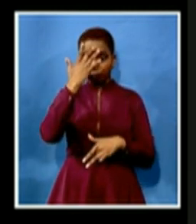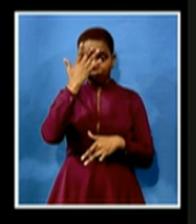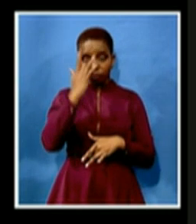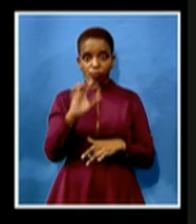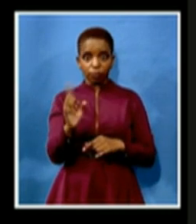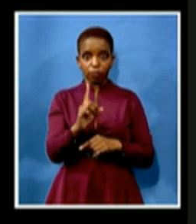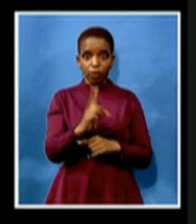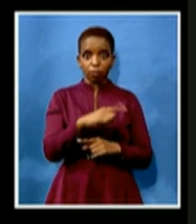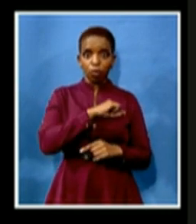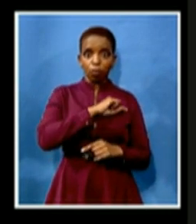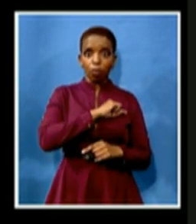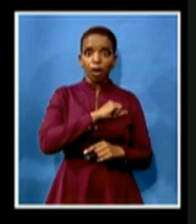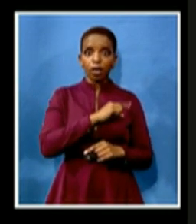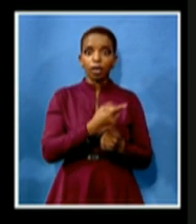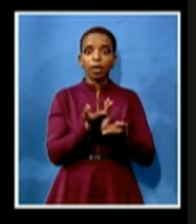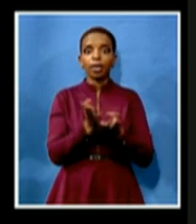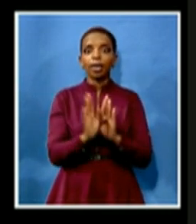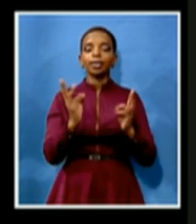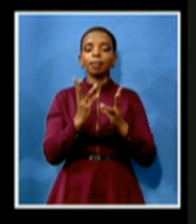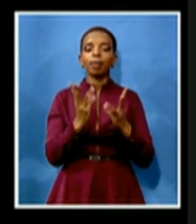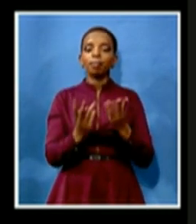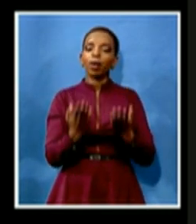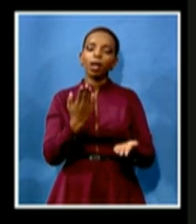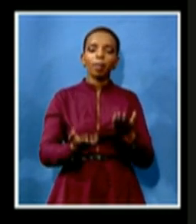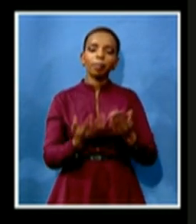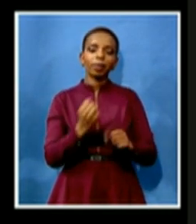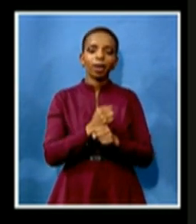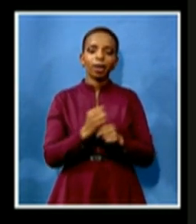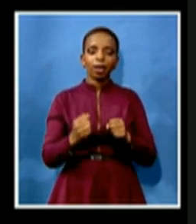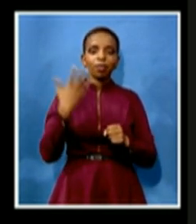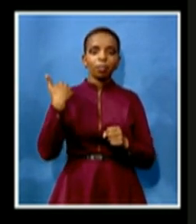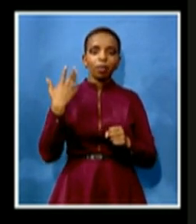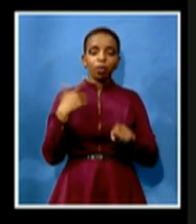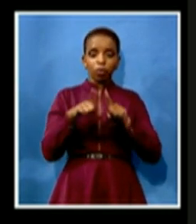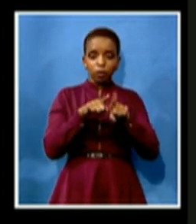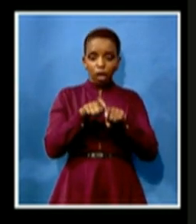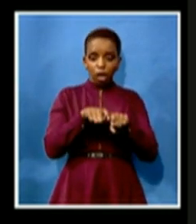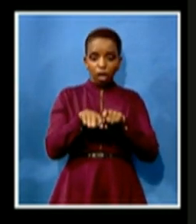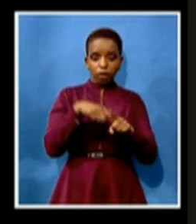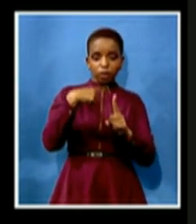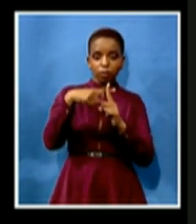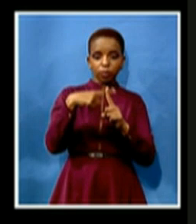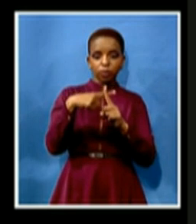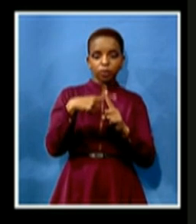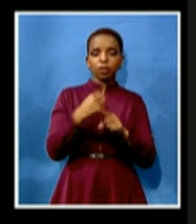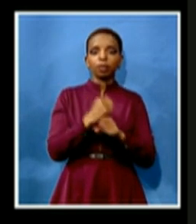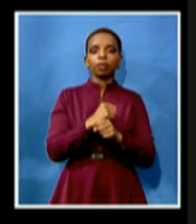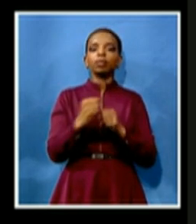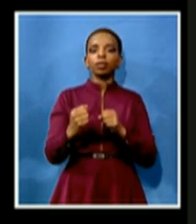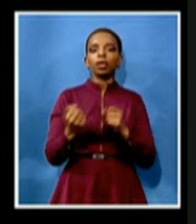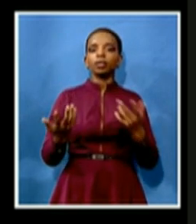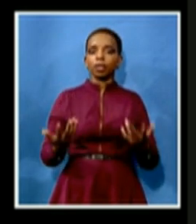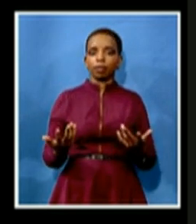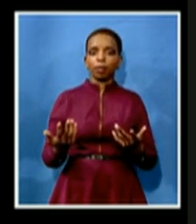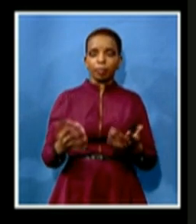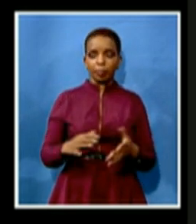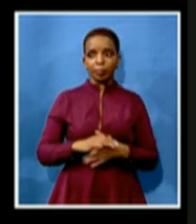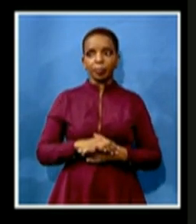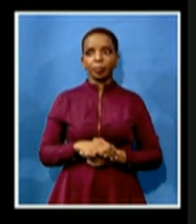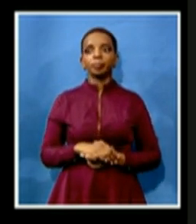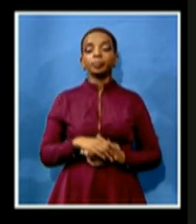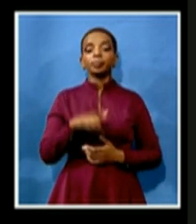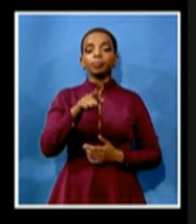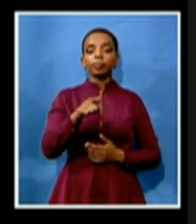positive on a serology test after exposure to the disease. In other words, what's happening is their cellular immune systems,